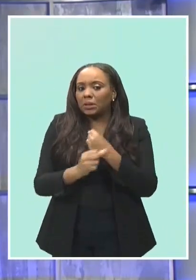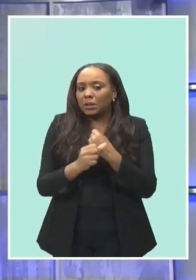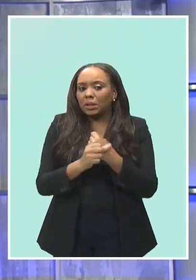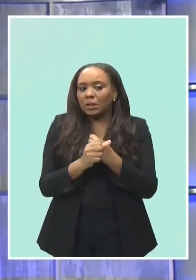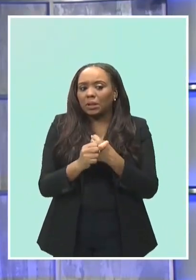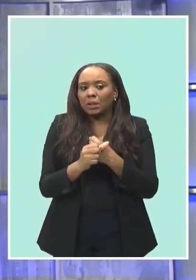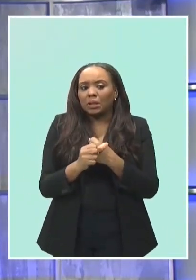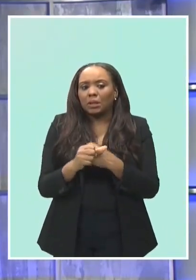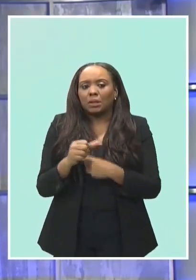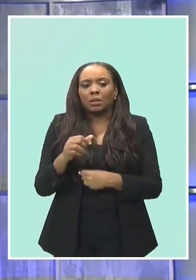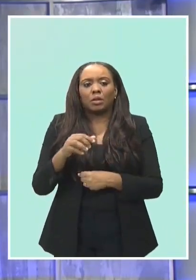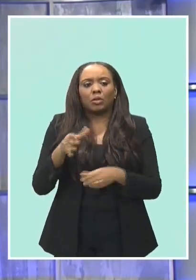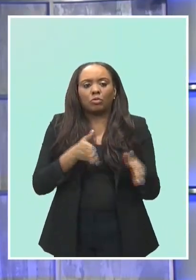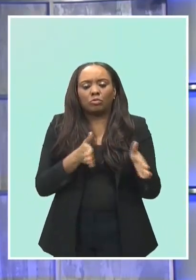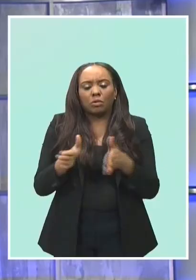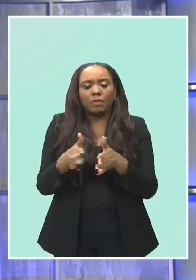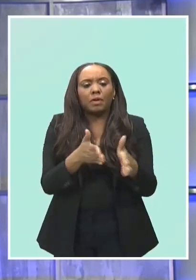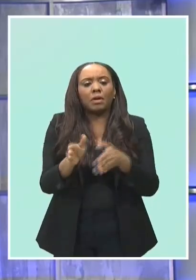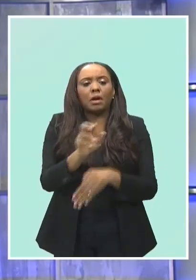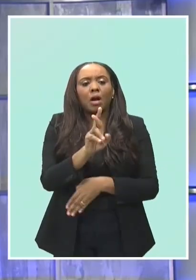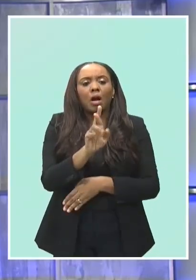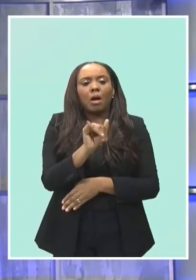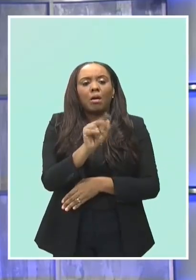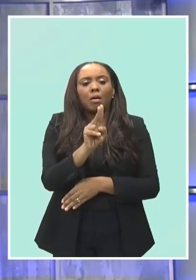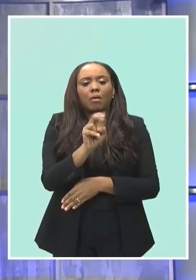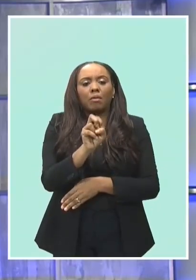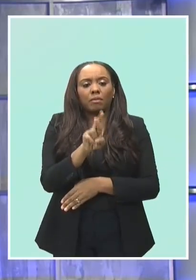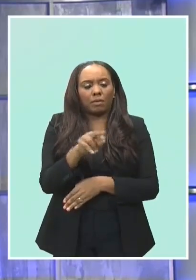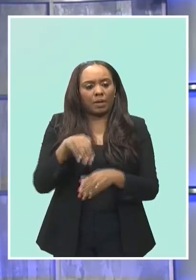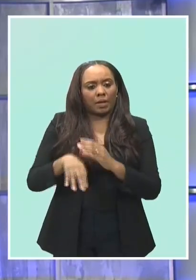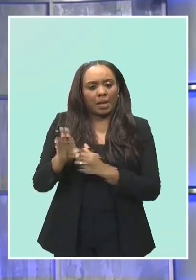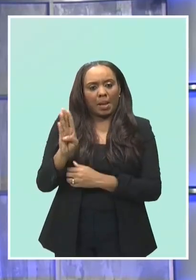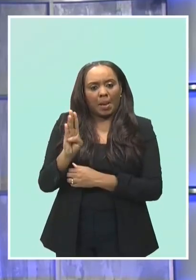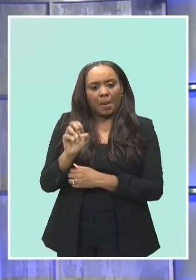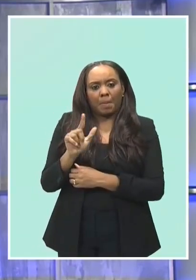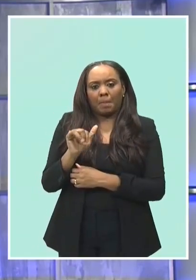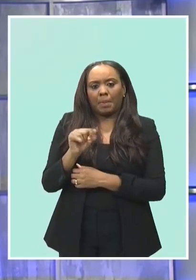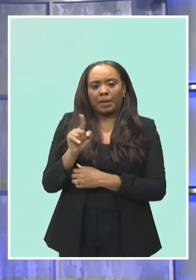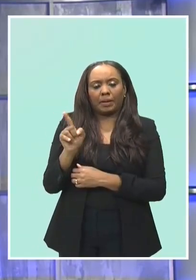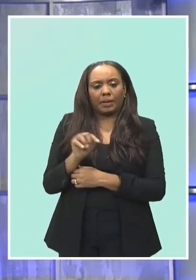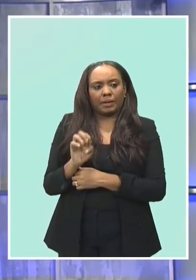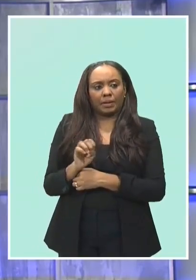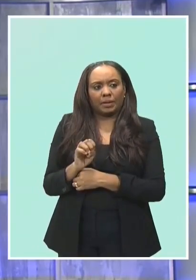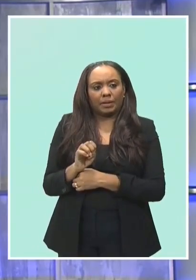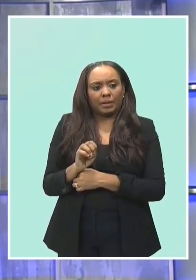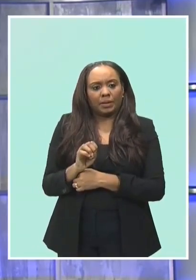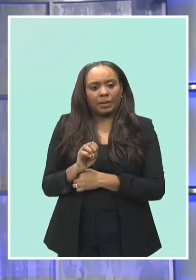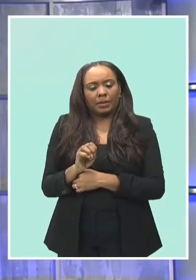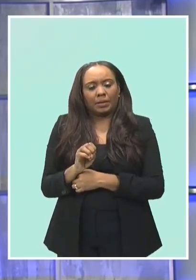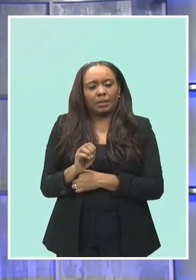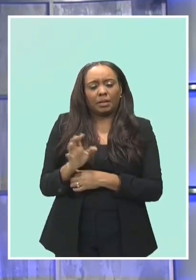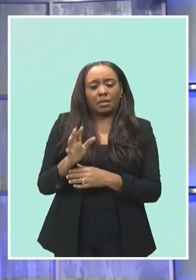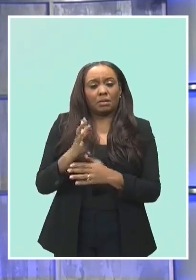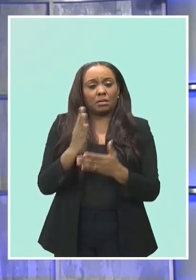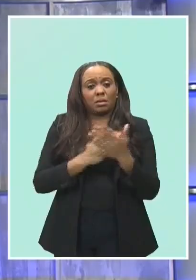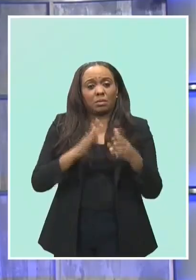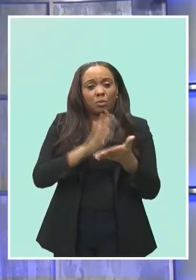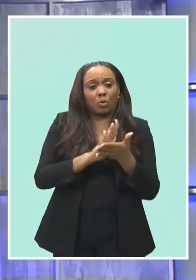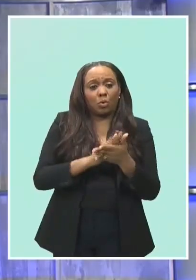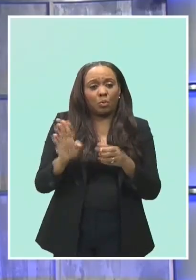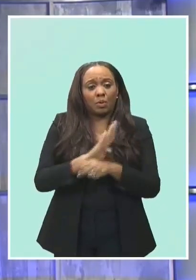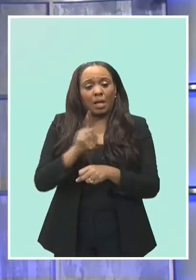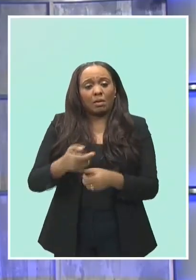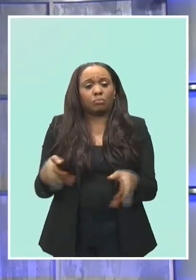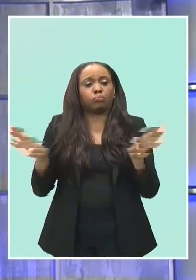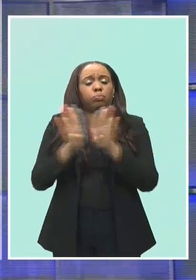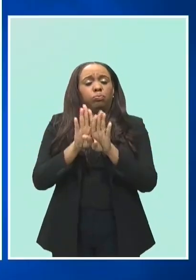major river in Belize is taking a toll in many sectors. Schools and businesses have been forced to close their doors. More in this